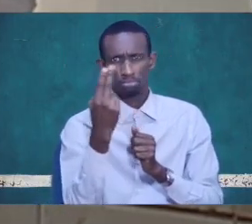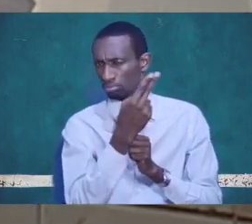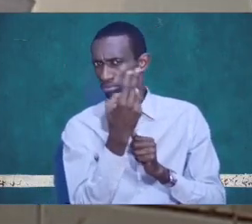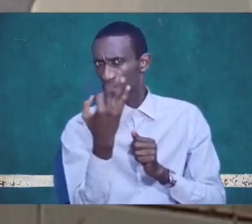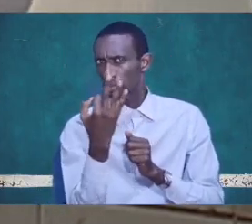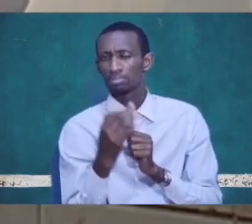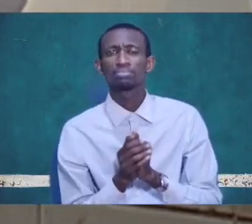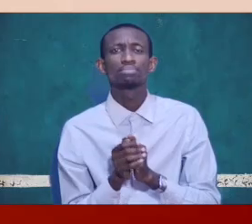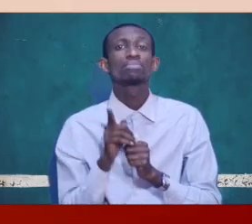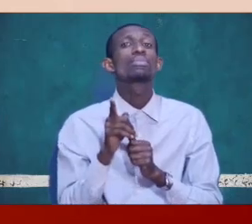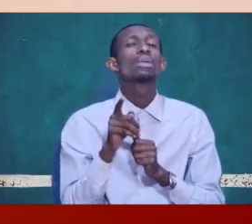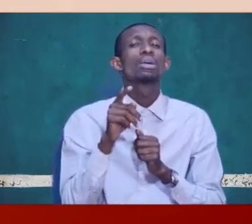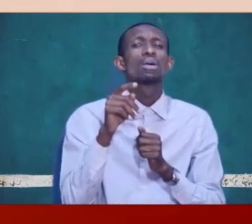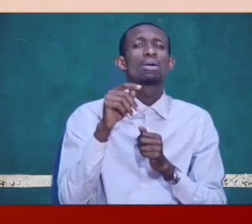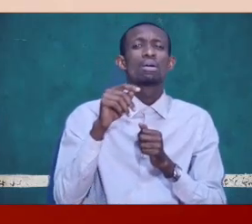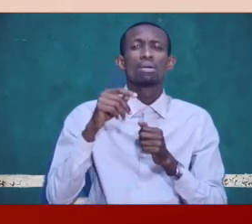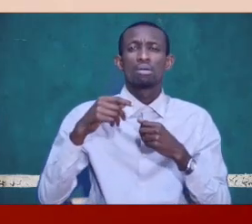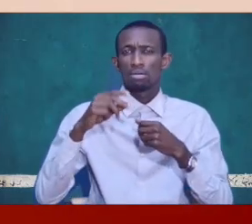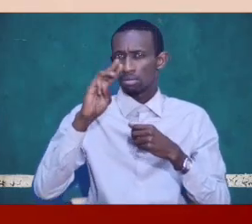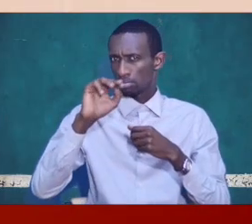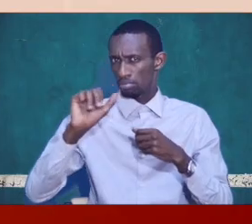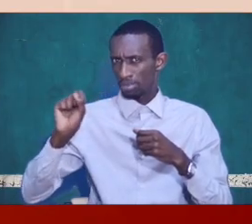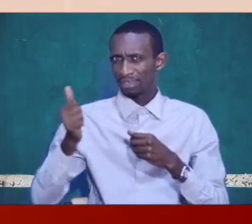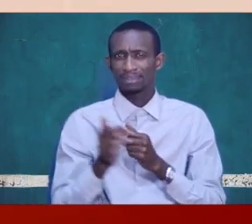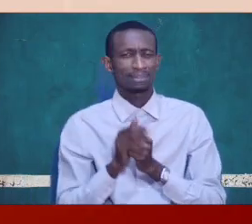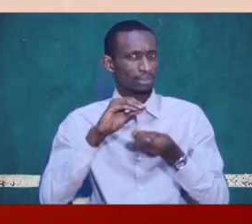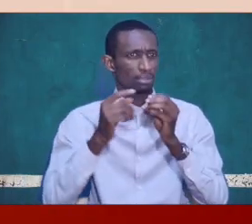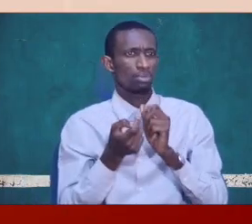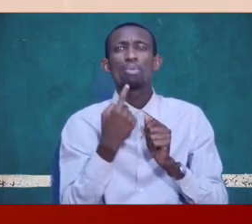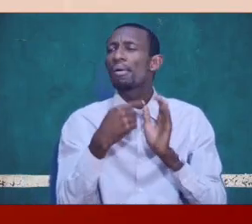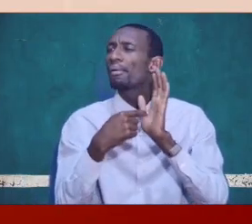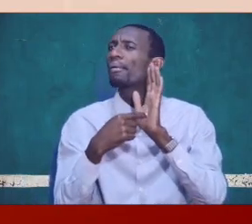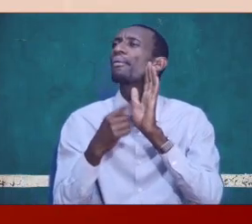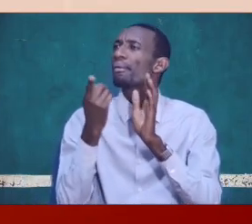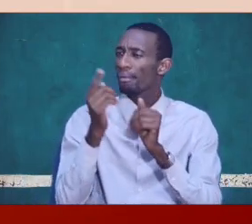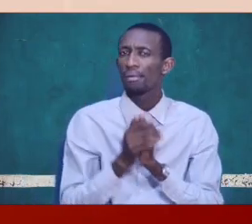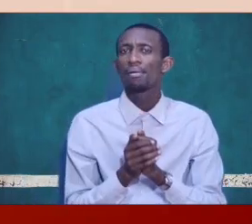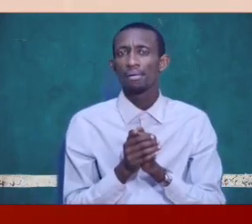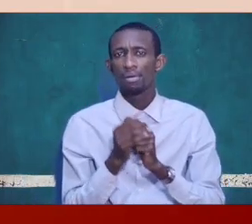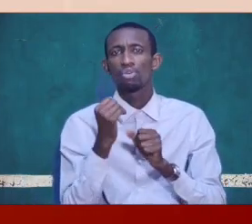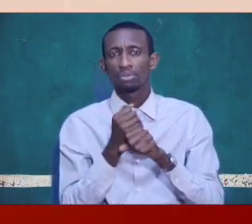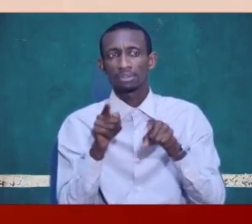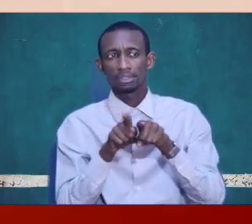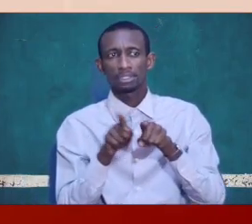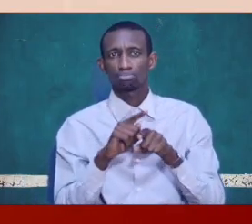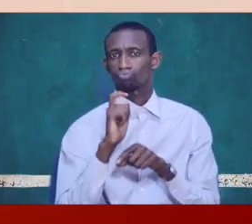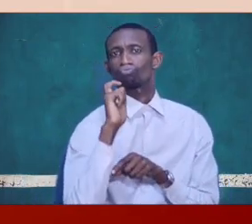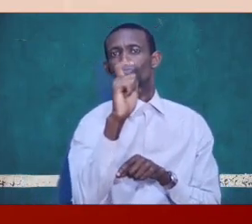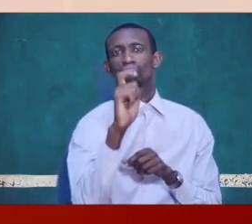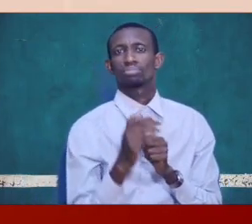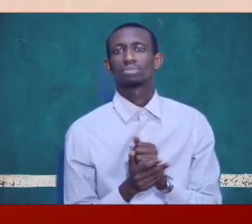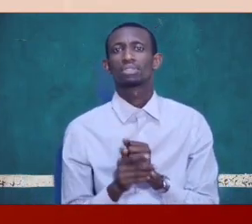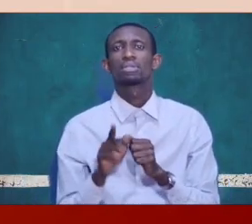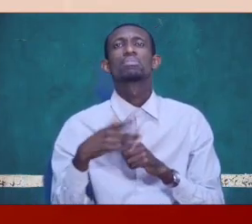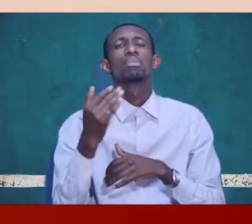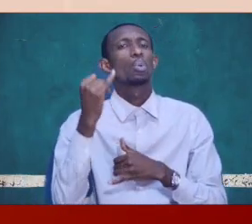number, you will represent it like this. Just like how you will do the same for X. And then you